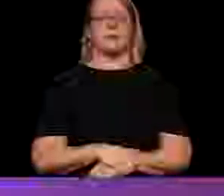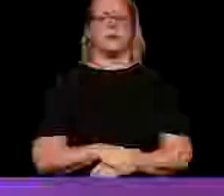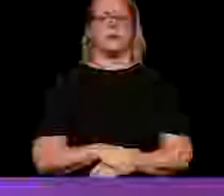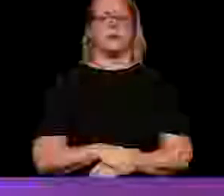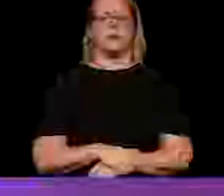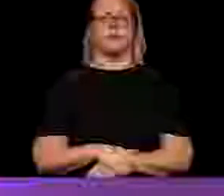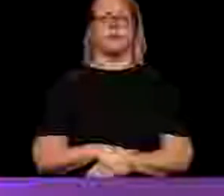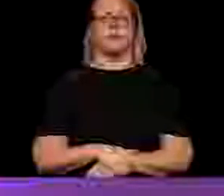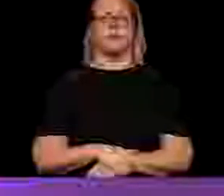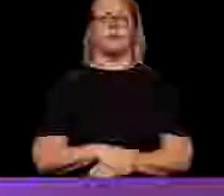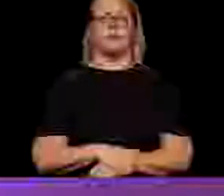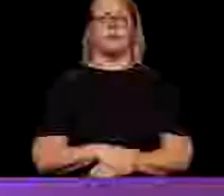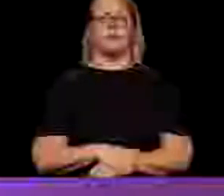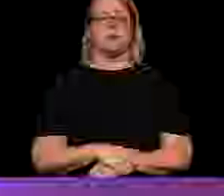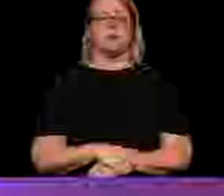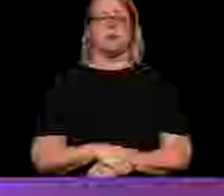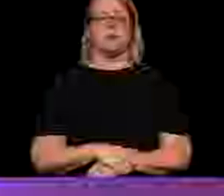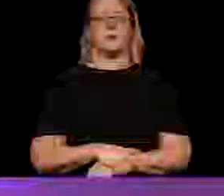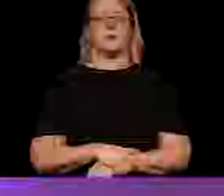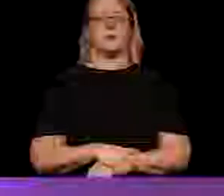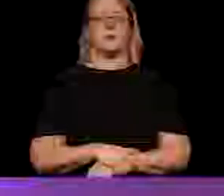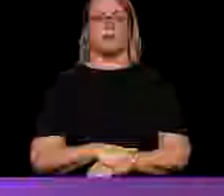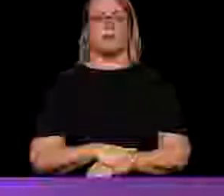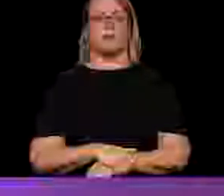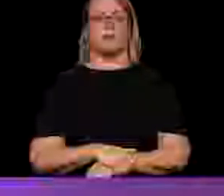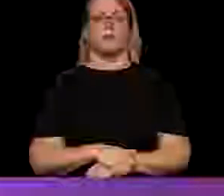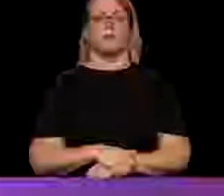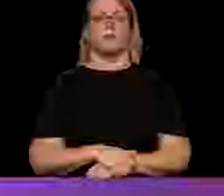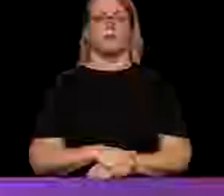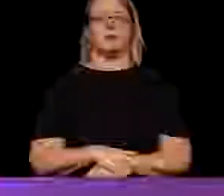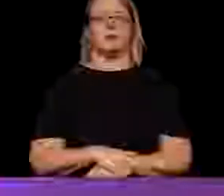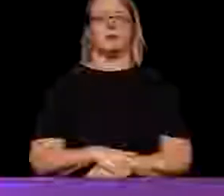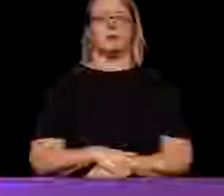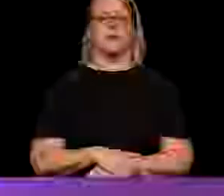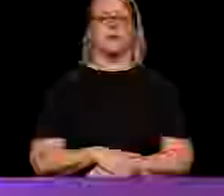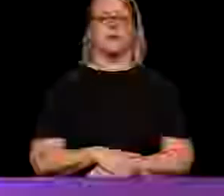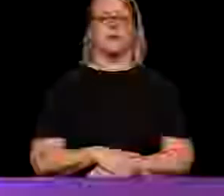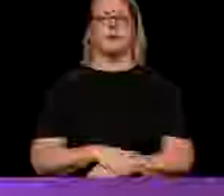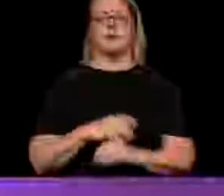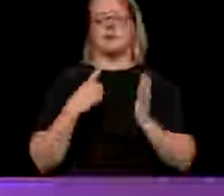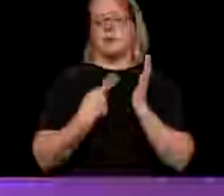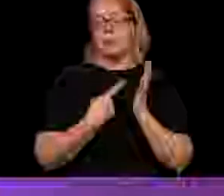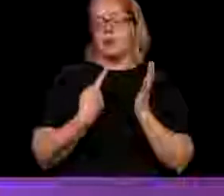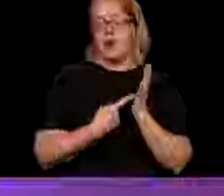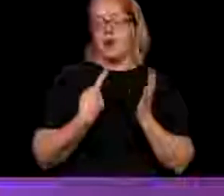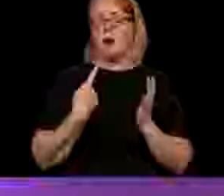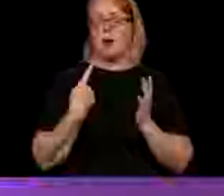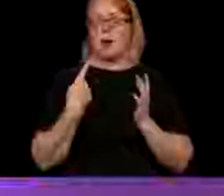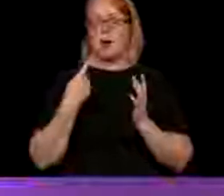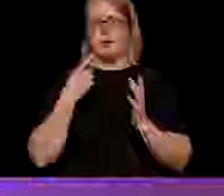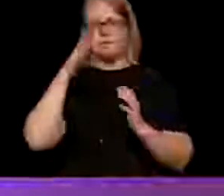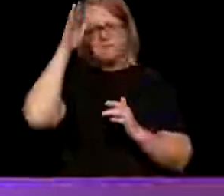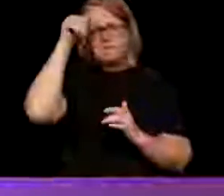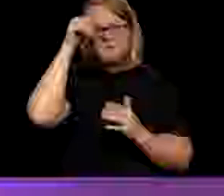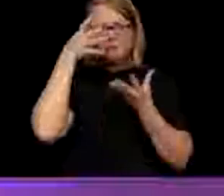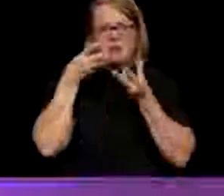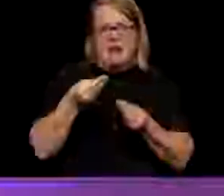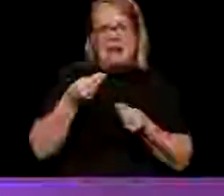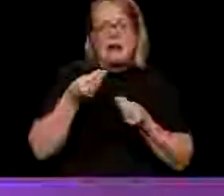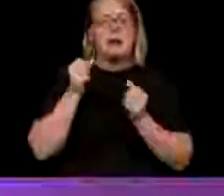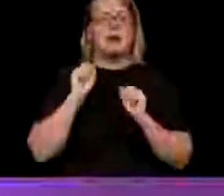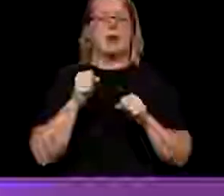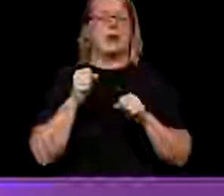can actually cheat a little bit. Sometimes I use a hair dryer or bring it outside in the sun. That will help speed up the